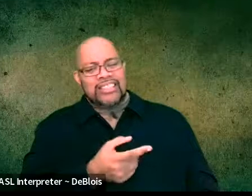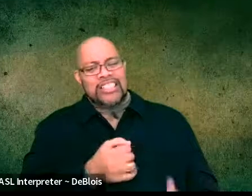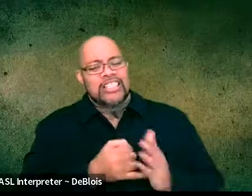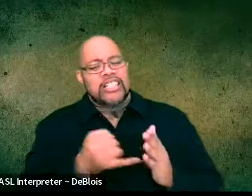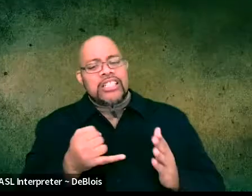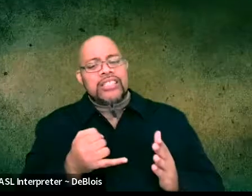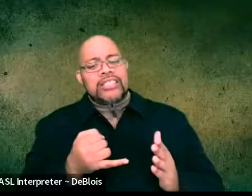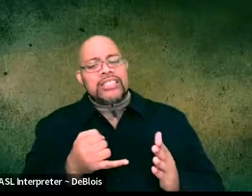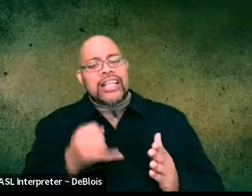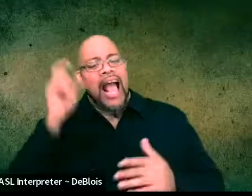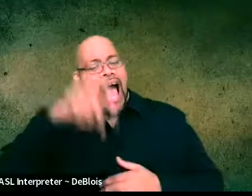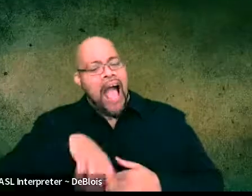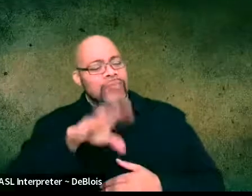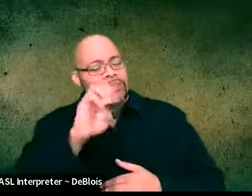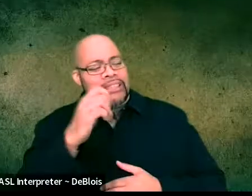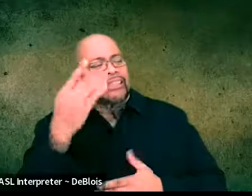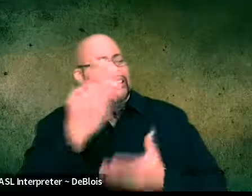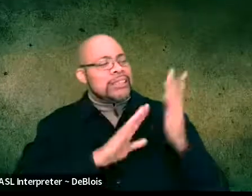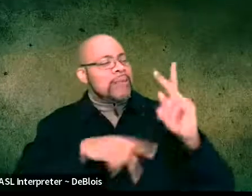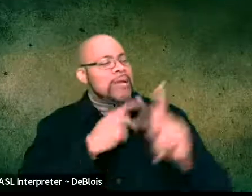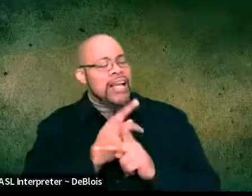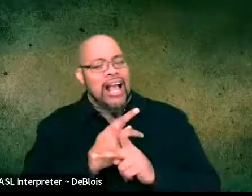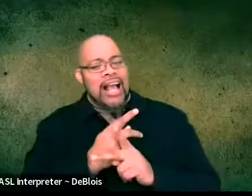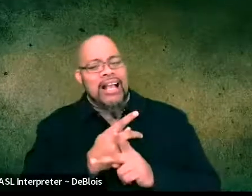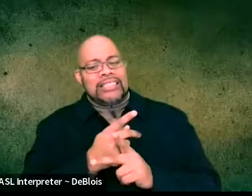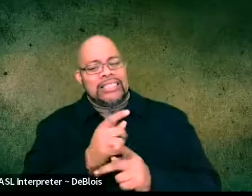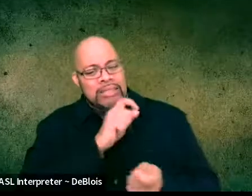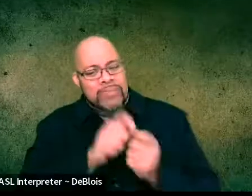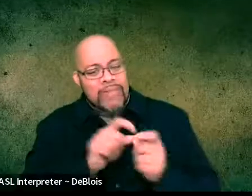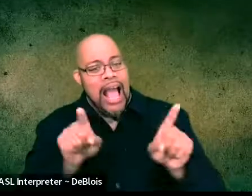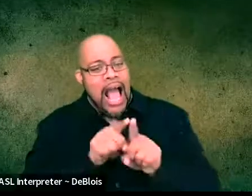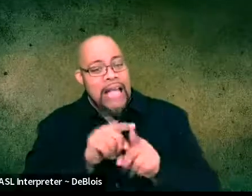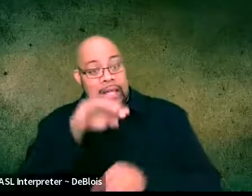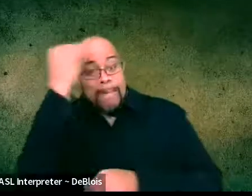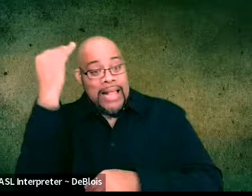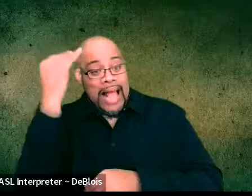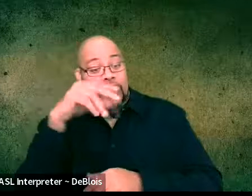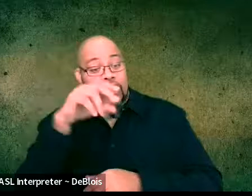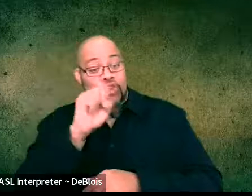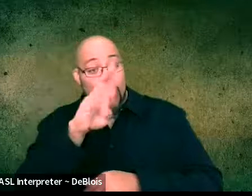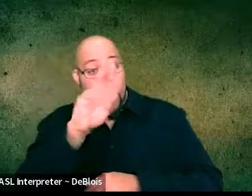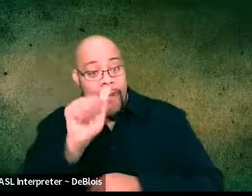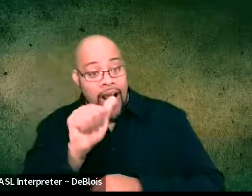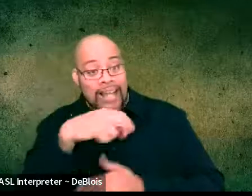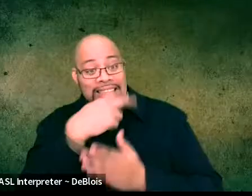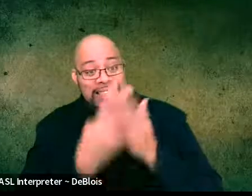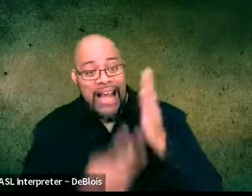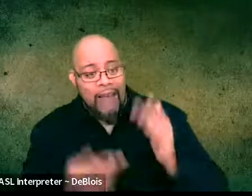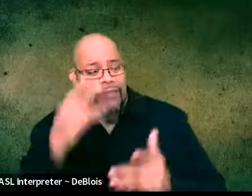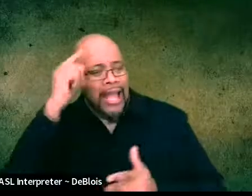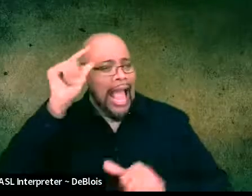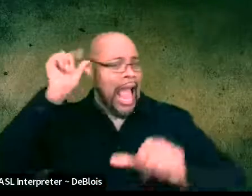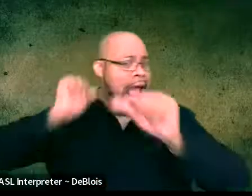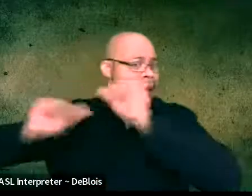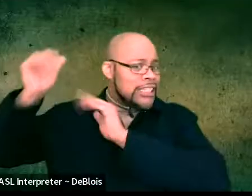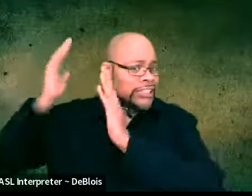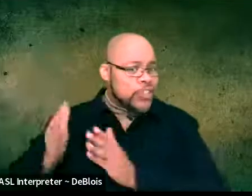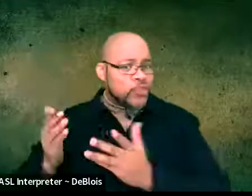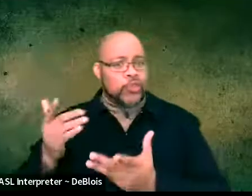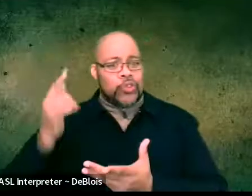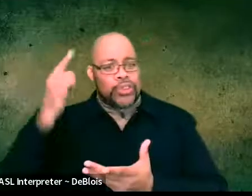it has to be some type of fit. I think specifically as a black scuba diver, if you're thinking about like ancestry and you're like down there,